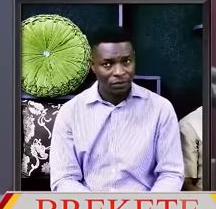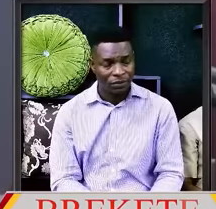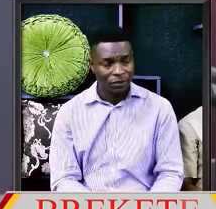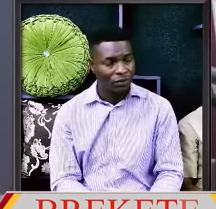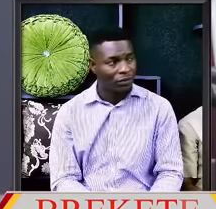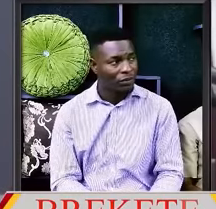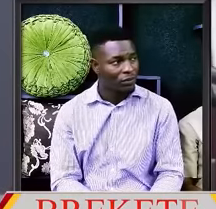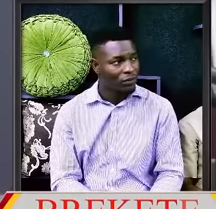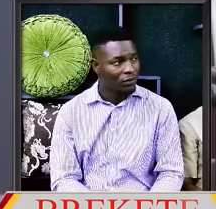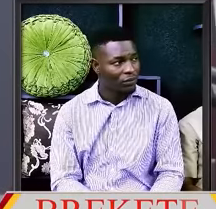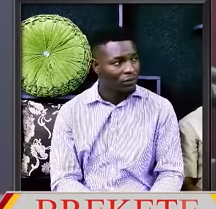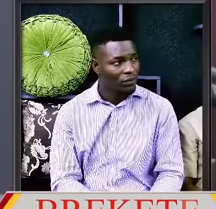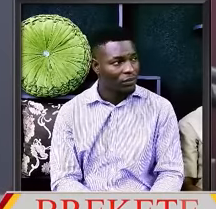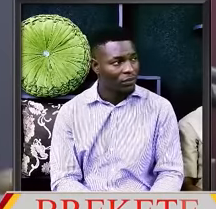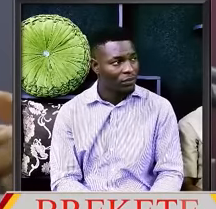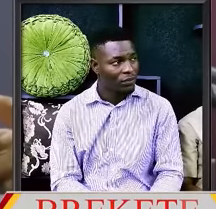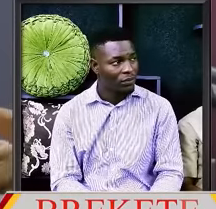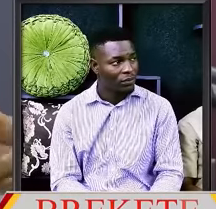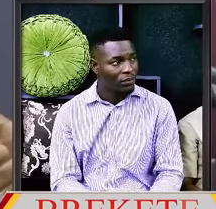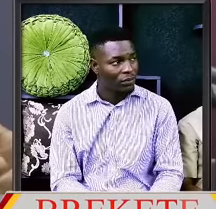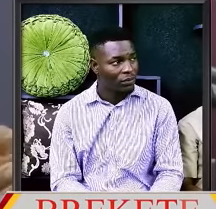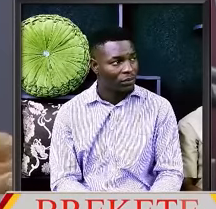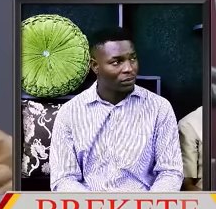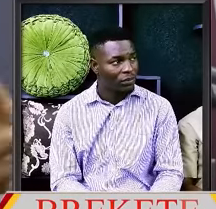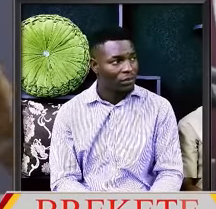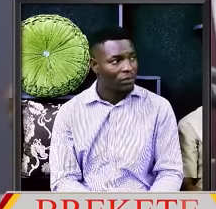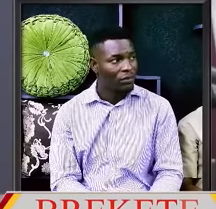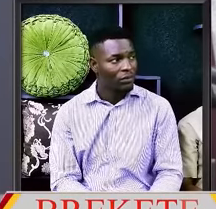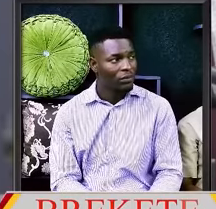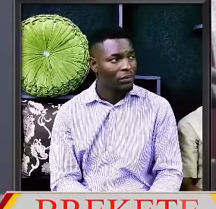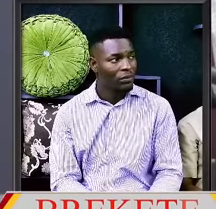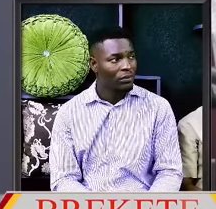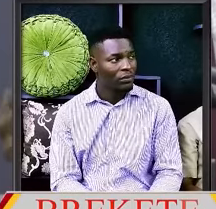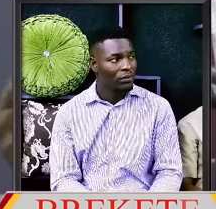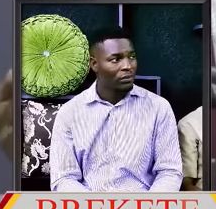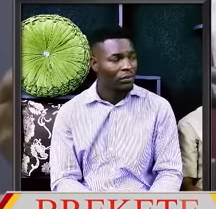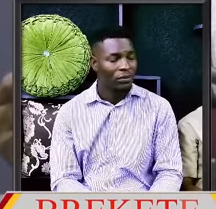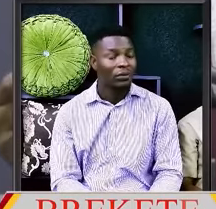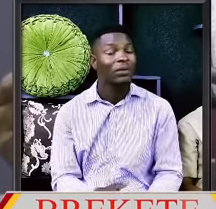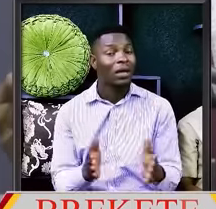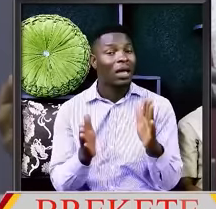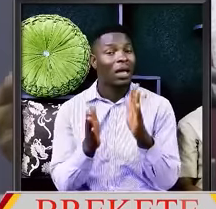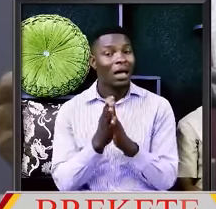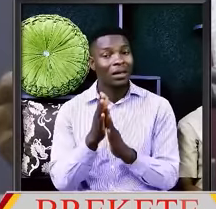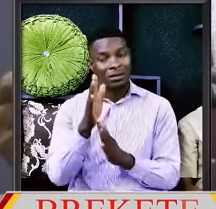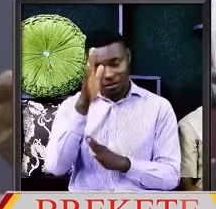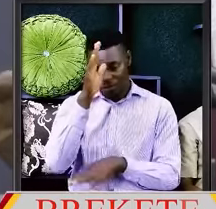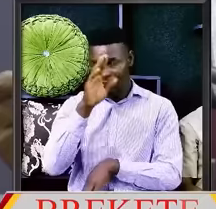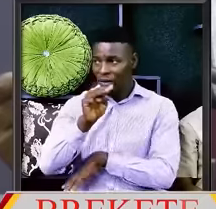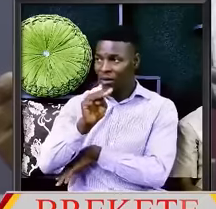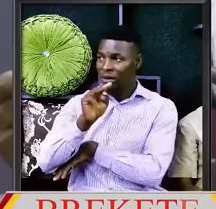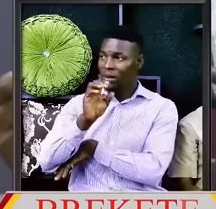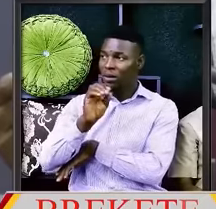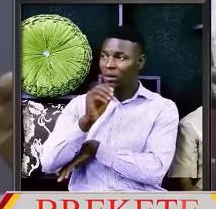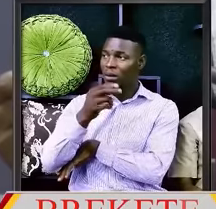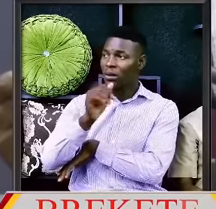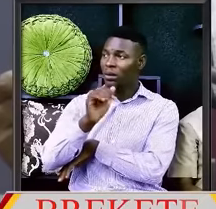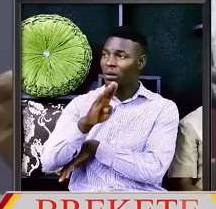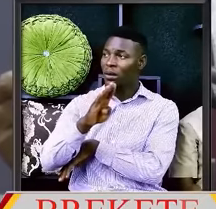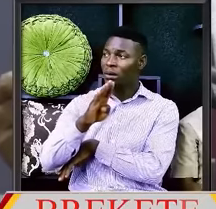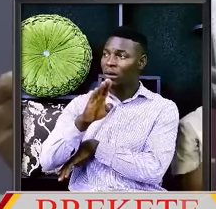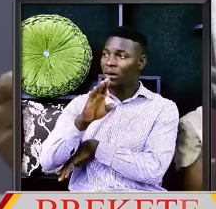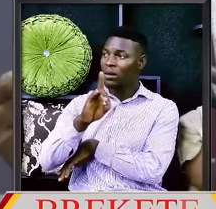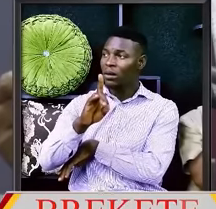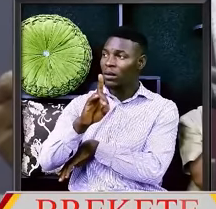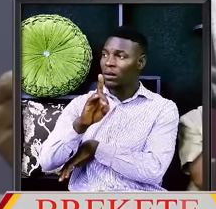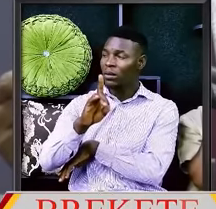Yes, so you ask, I have a question for Baba Mohbad. Okay, ask him now direct, make he answer you. Daddy, collect